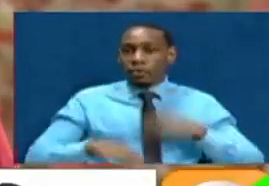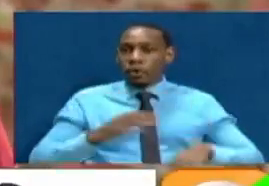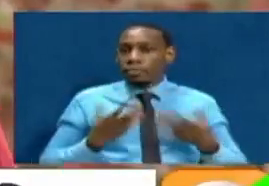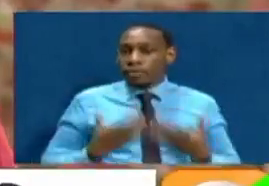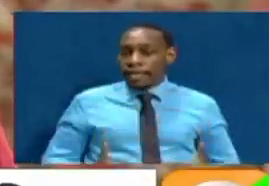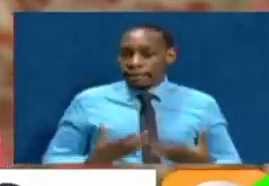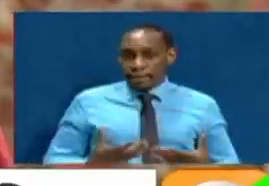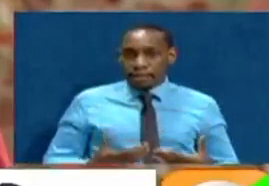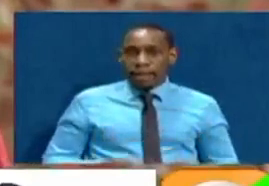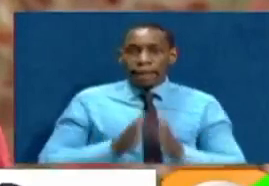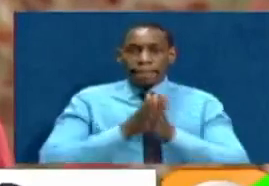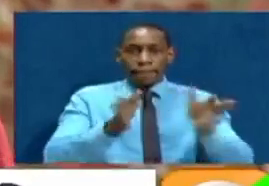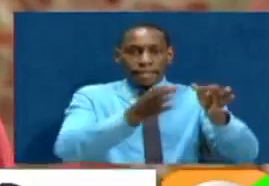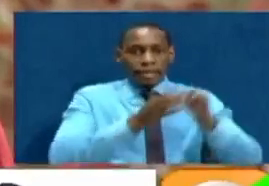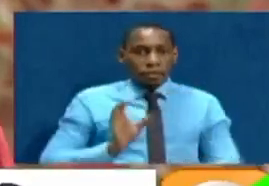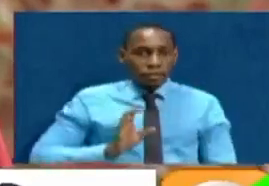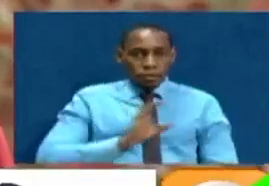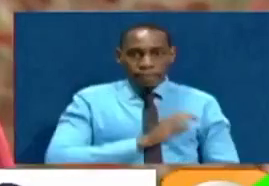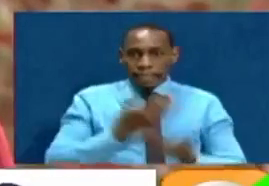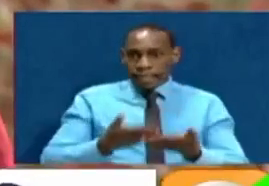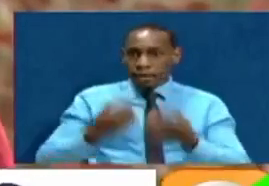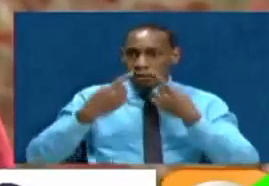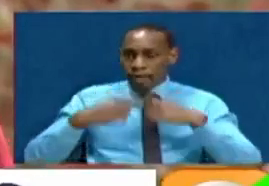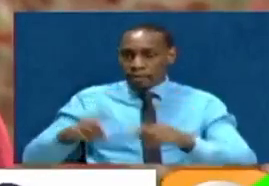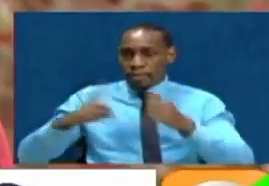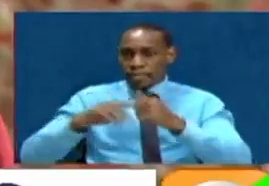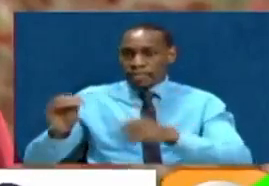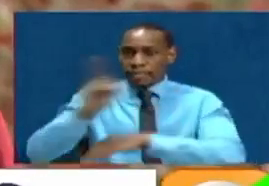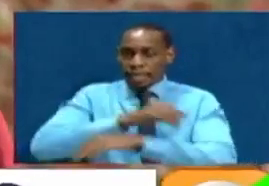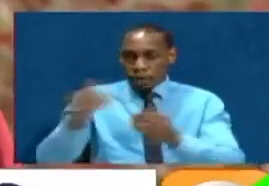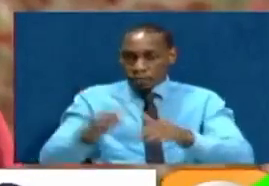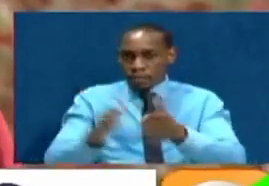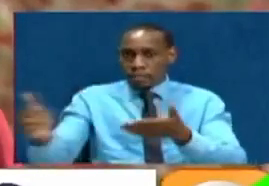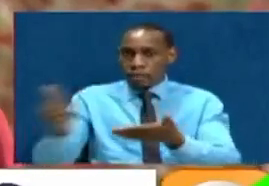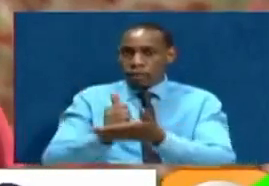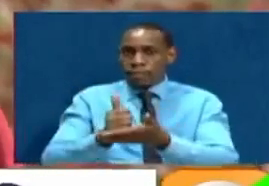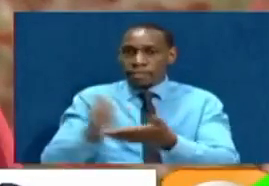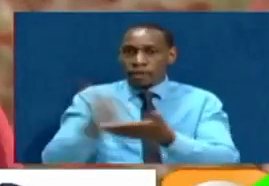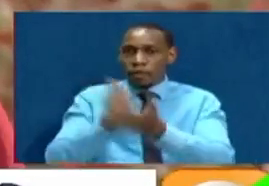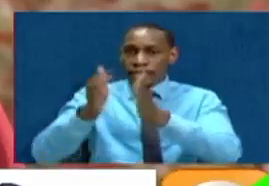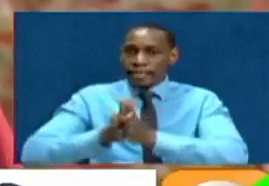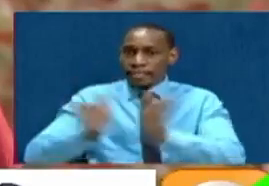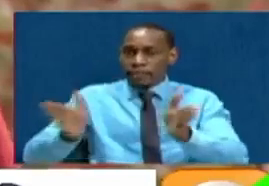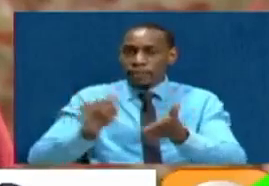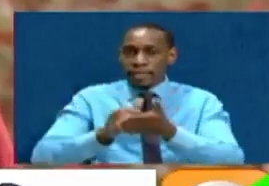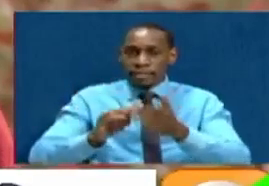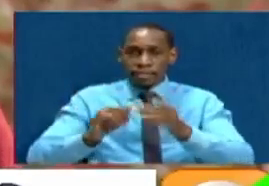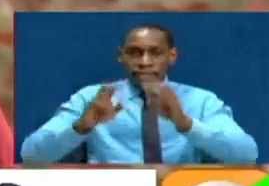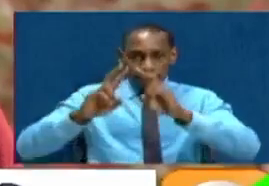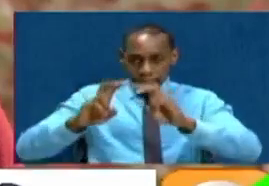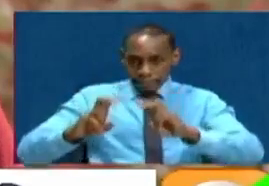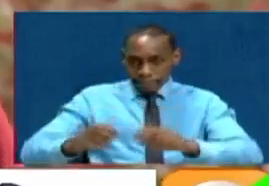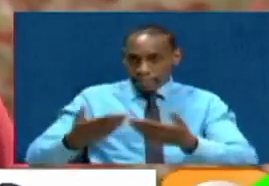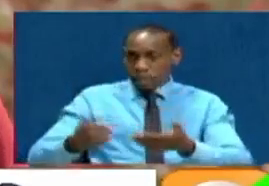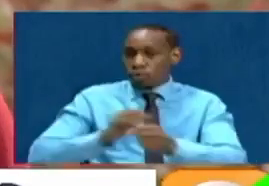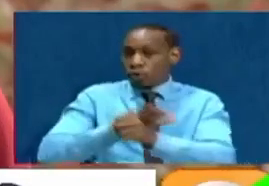of the decade, the Public Accounts Committee is now issuing a 60-day window to the Office of the Auditor General to get to the bottom